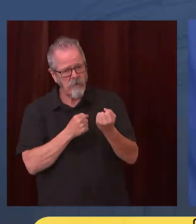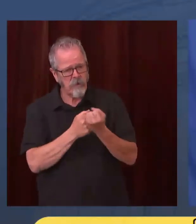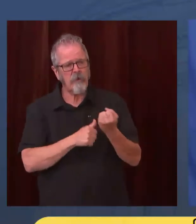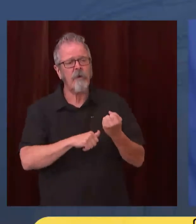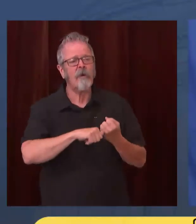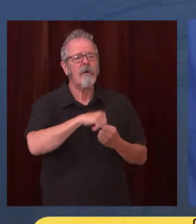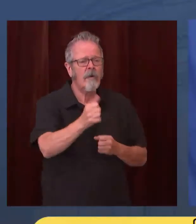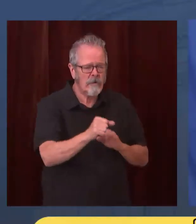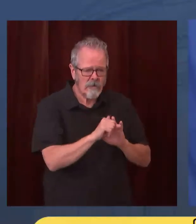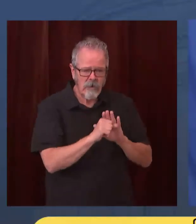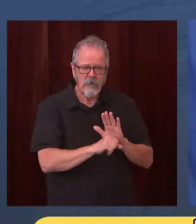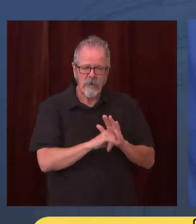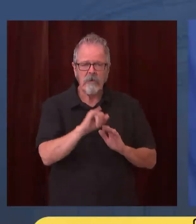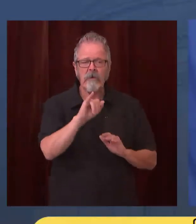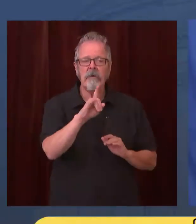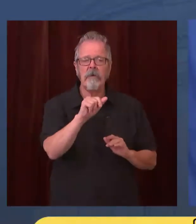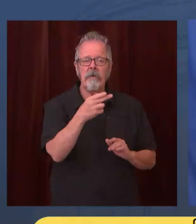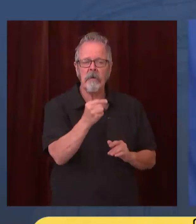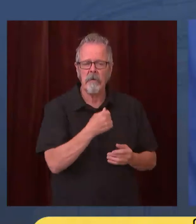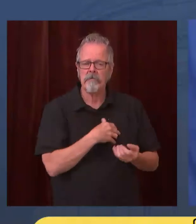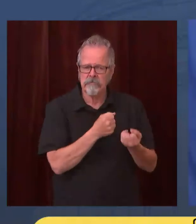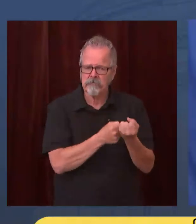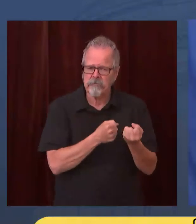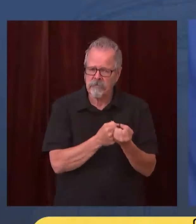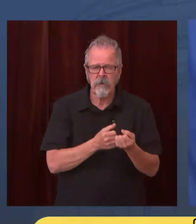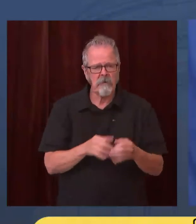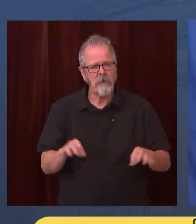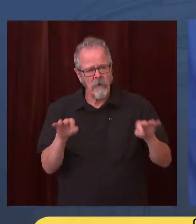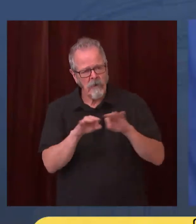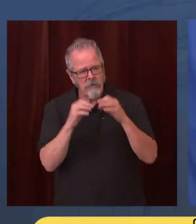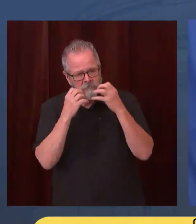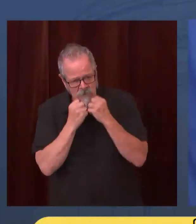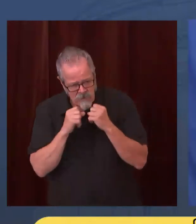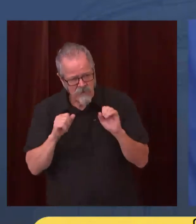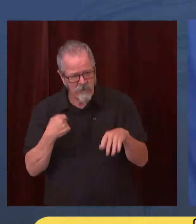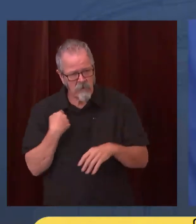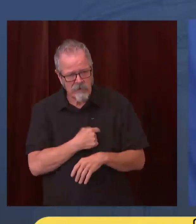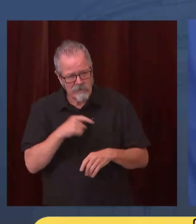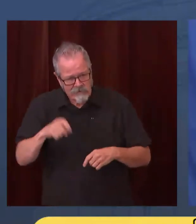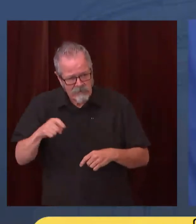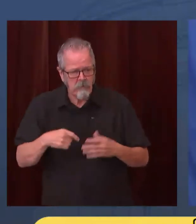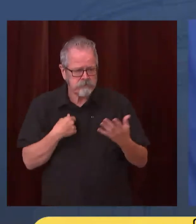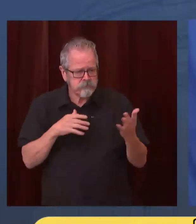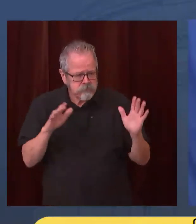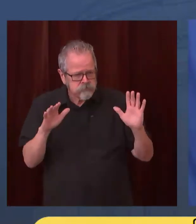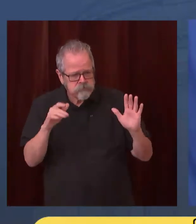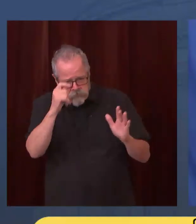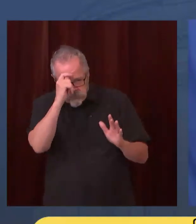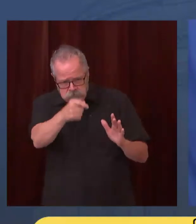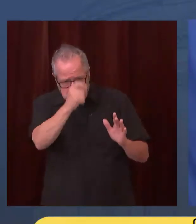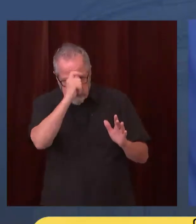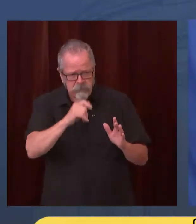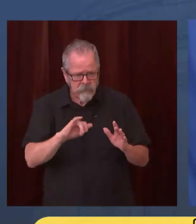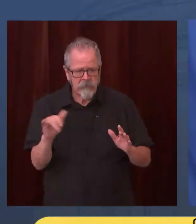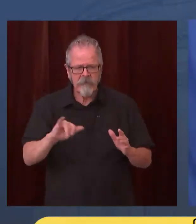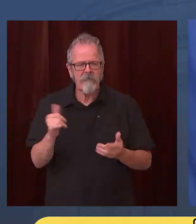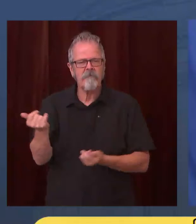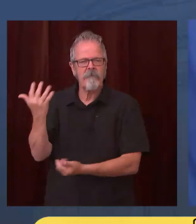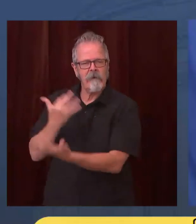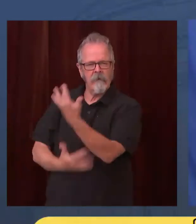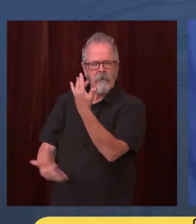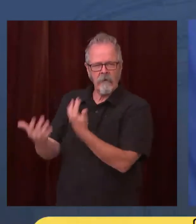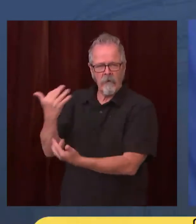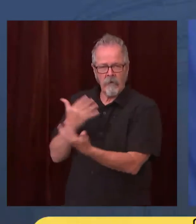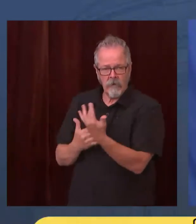we've had throughout this pandemic and well beyond, in other kinds of events like wildfires and other activities that happen in the state of Washington or in other